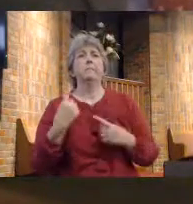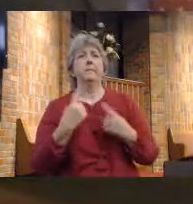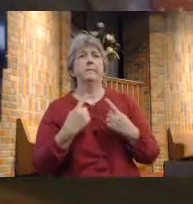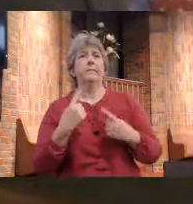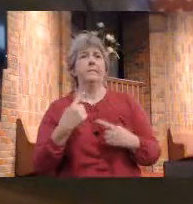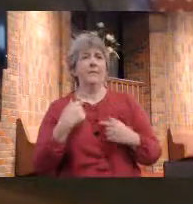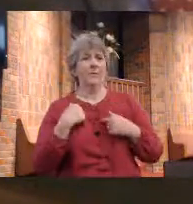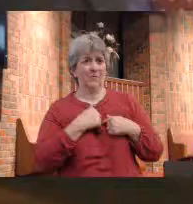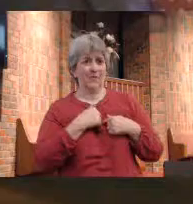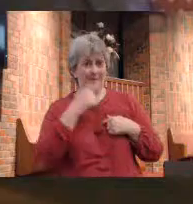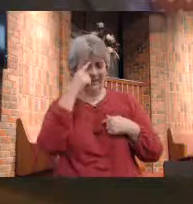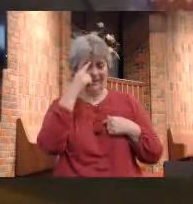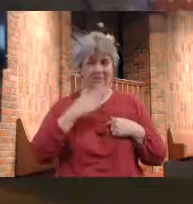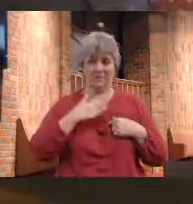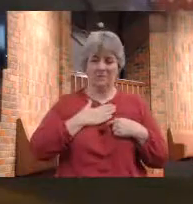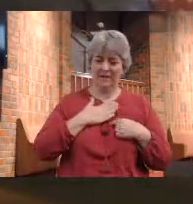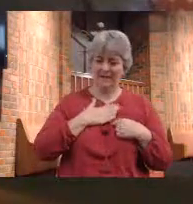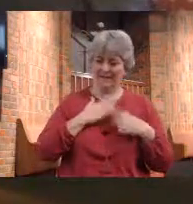see our house as a house of prayer.